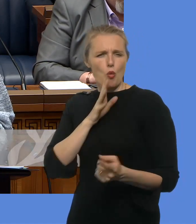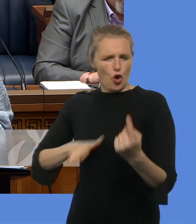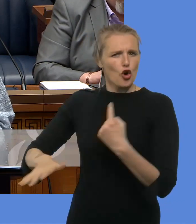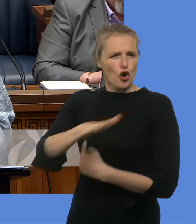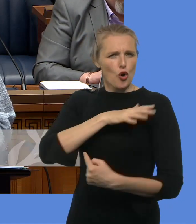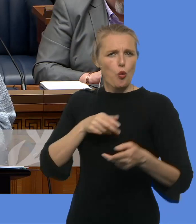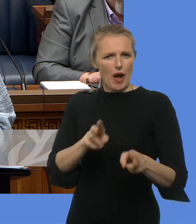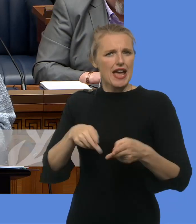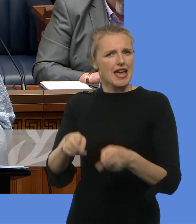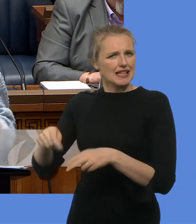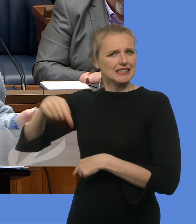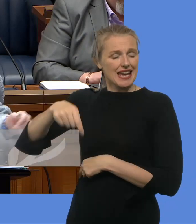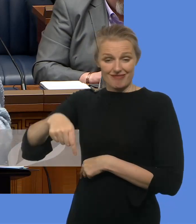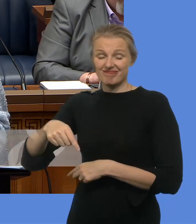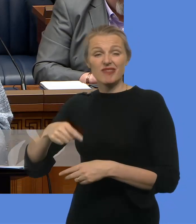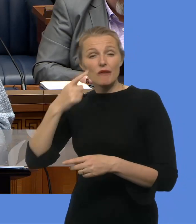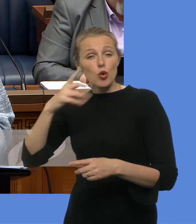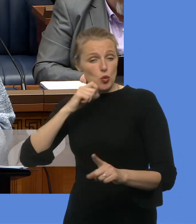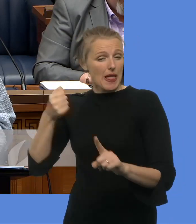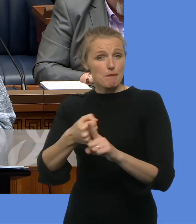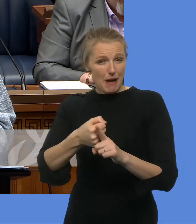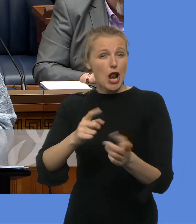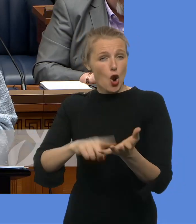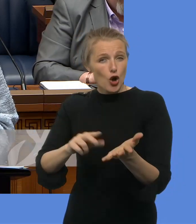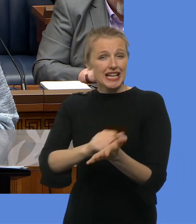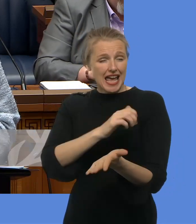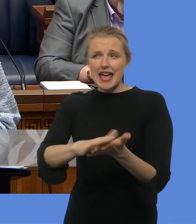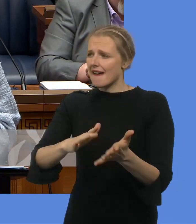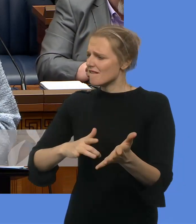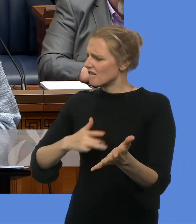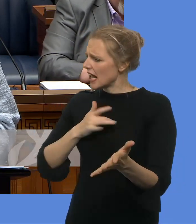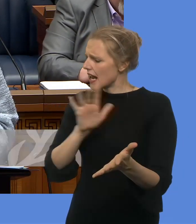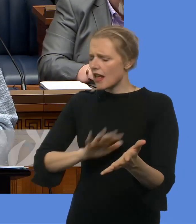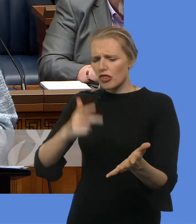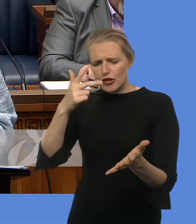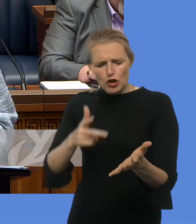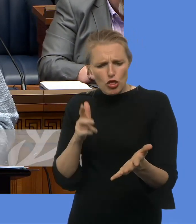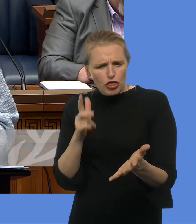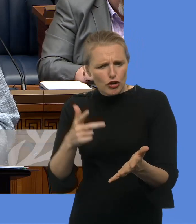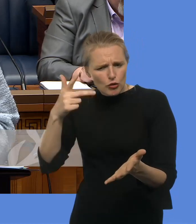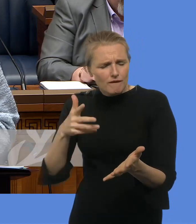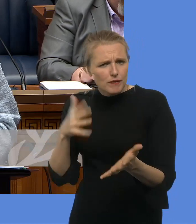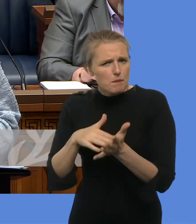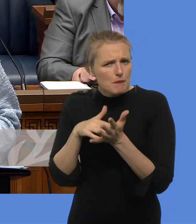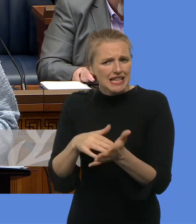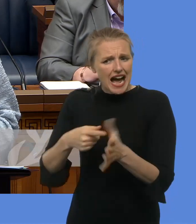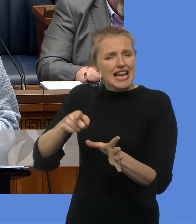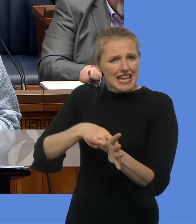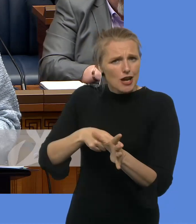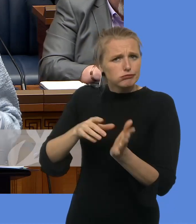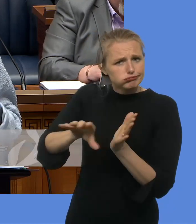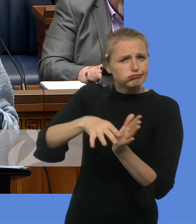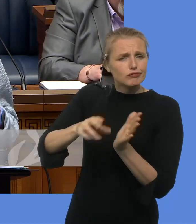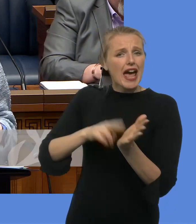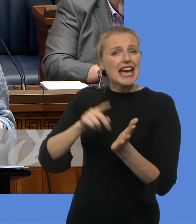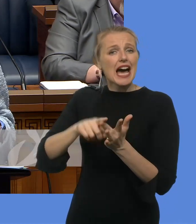obviously impact on Lough Neagh and much wider, and I think in the region of £330 or £350 million a year. So that is something